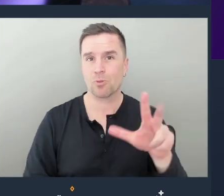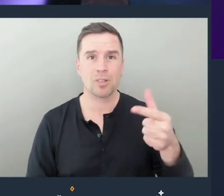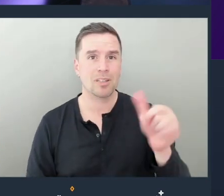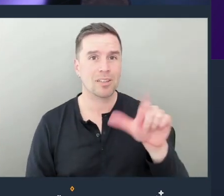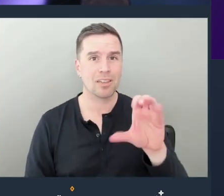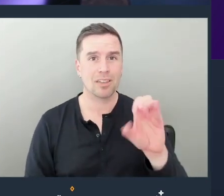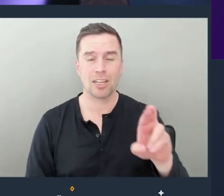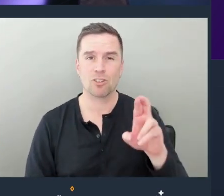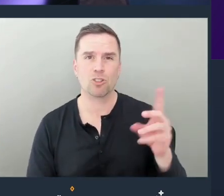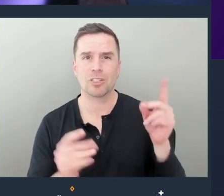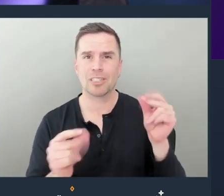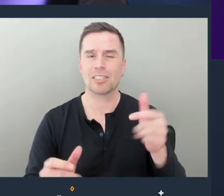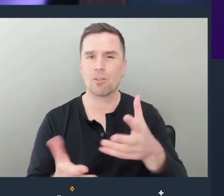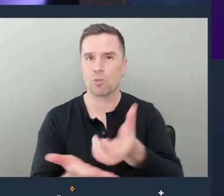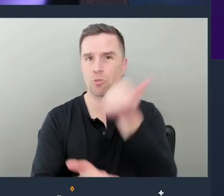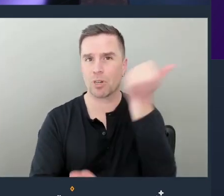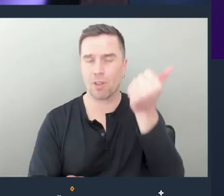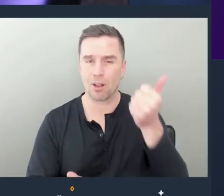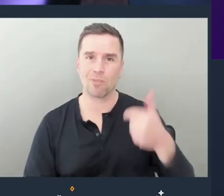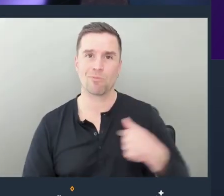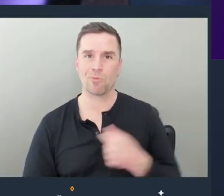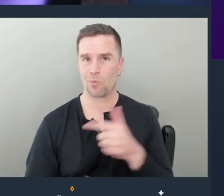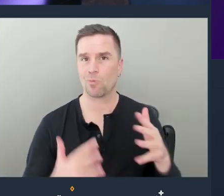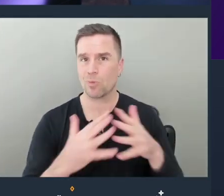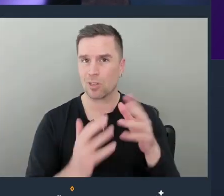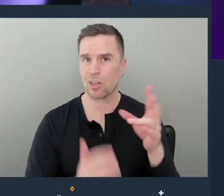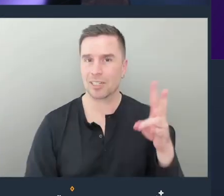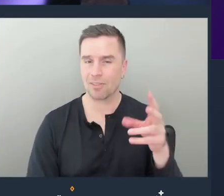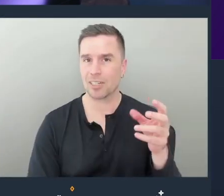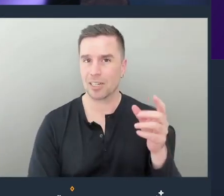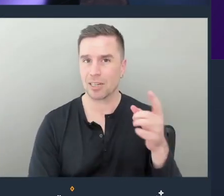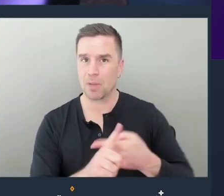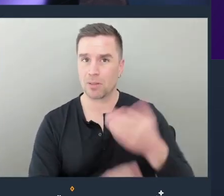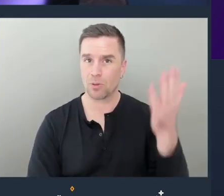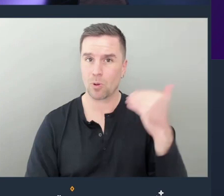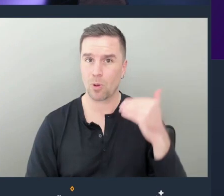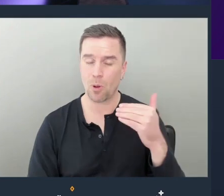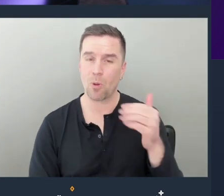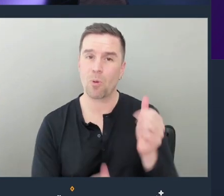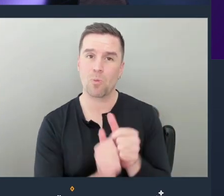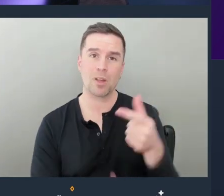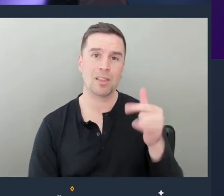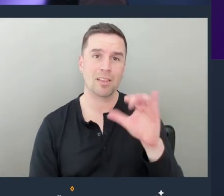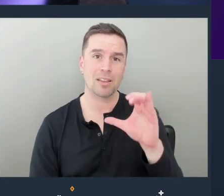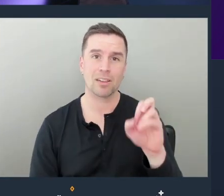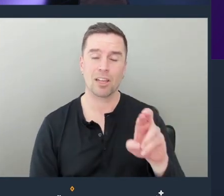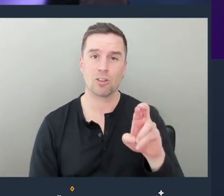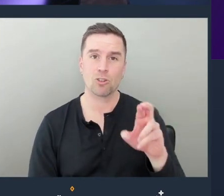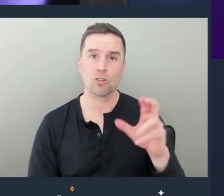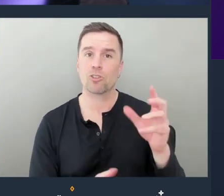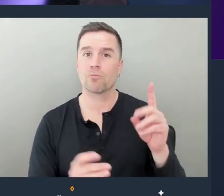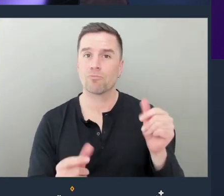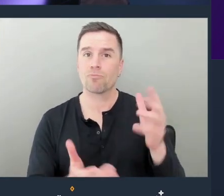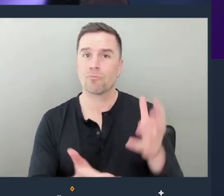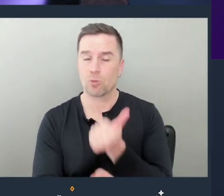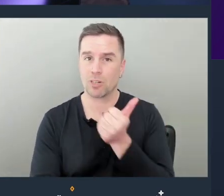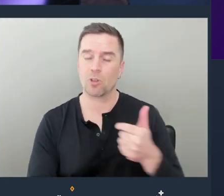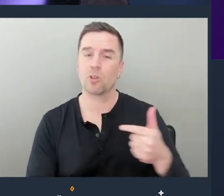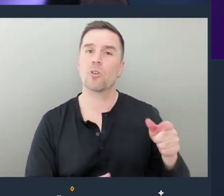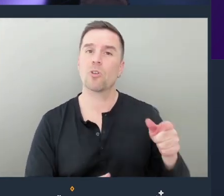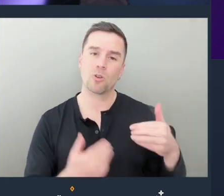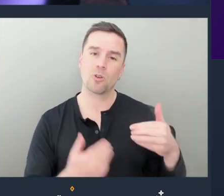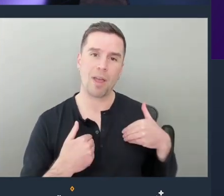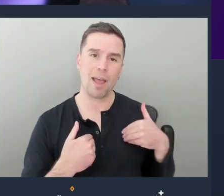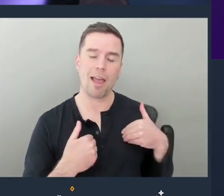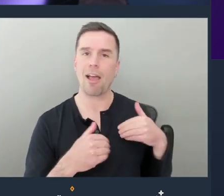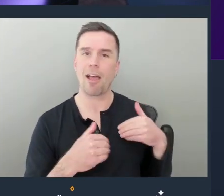that we launched about 17 months ago. With Glacier Instant Retrieval, you get the lowest cost storage for long-lived data that's rarely accessed and